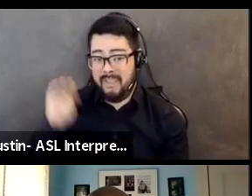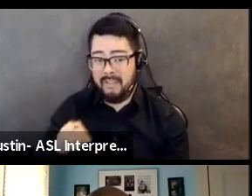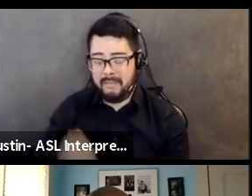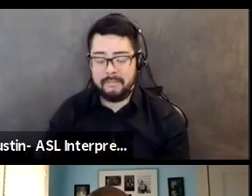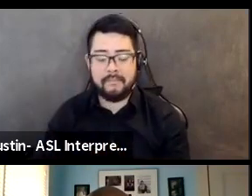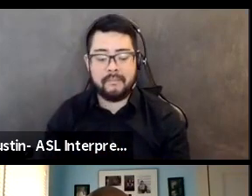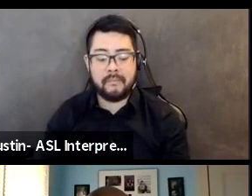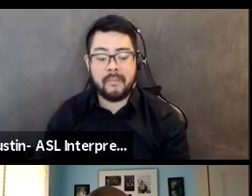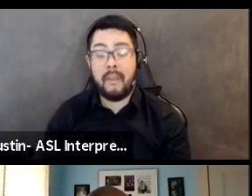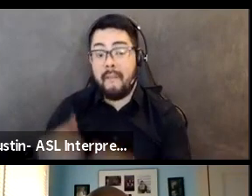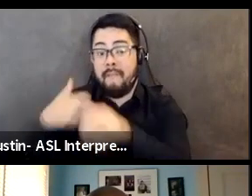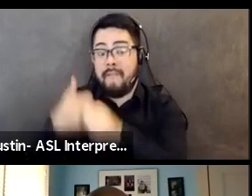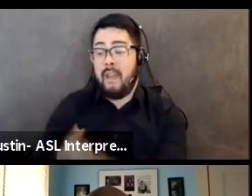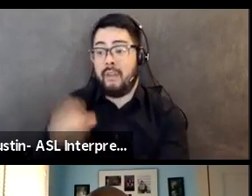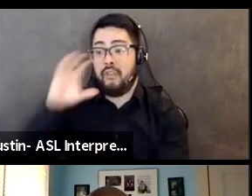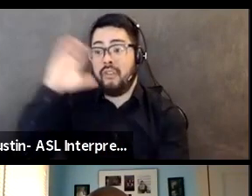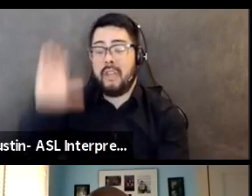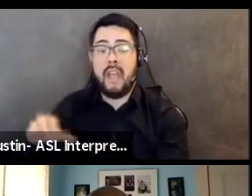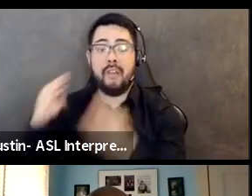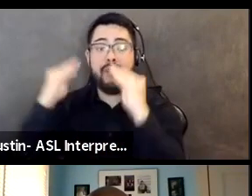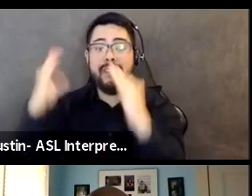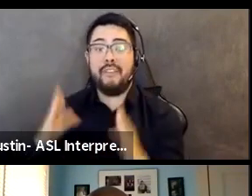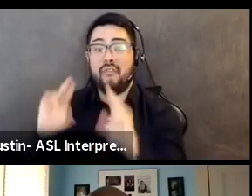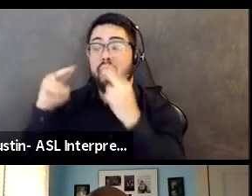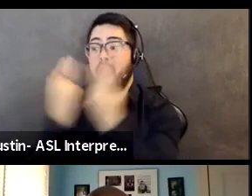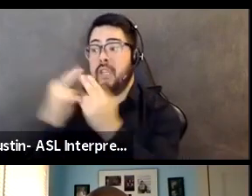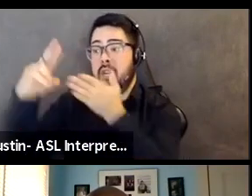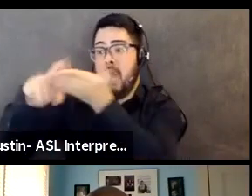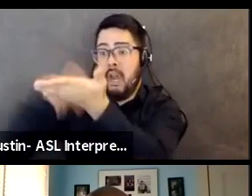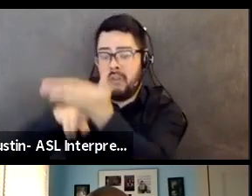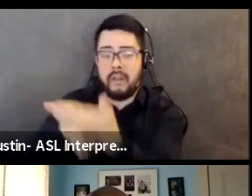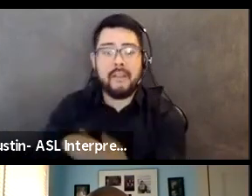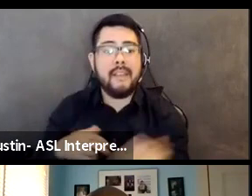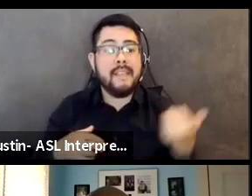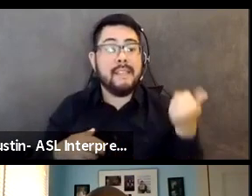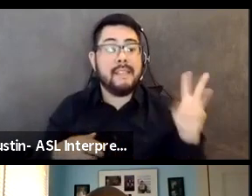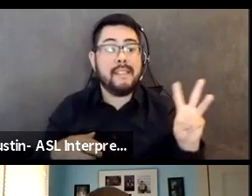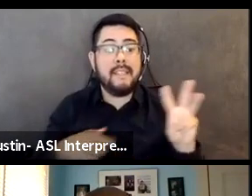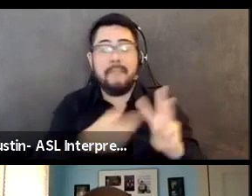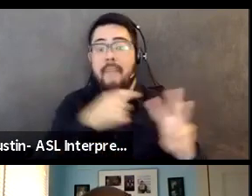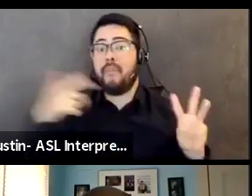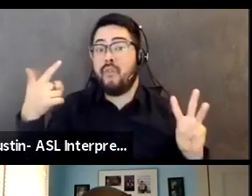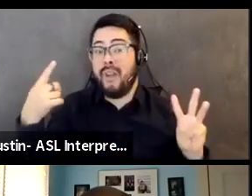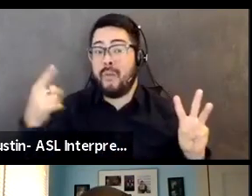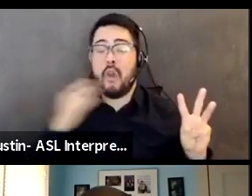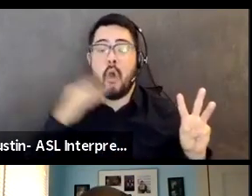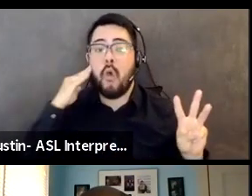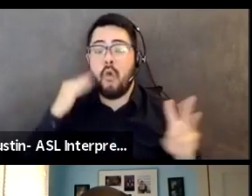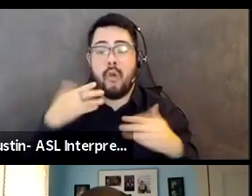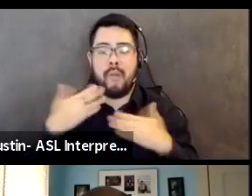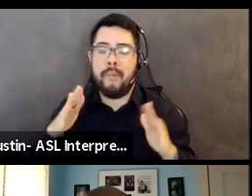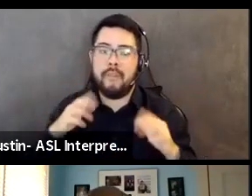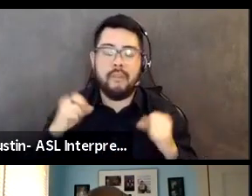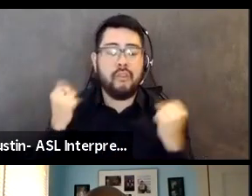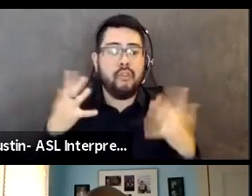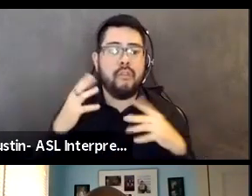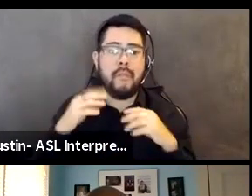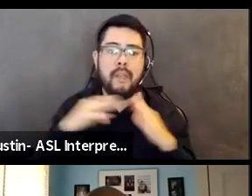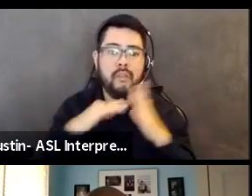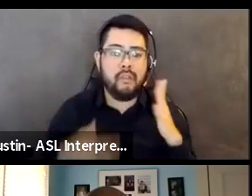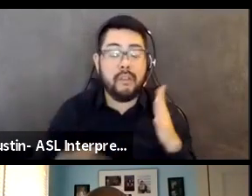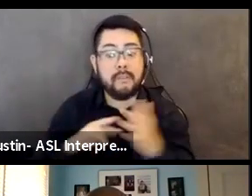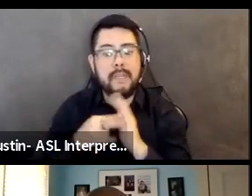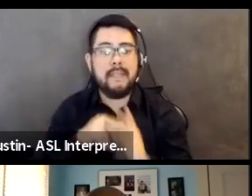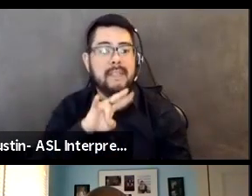according to the chicago teachers union contract 16 out of the 21 home rooms are overcrowded that's 76